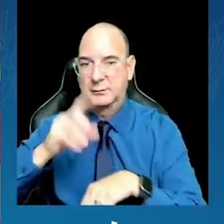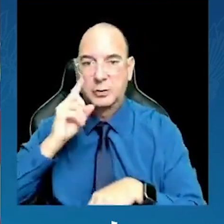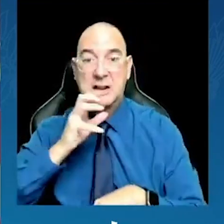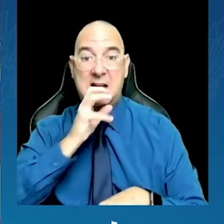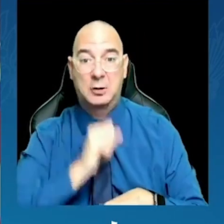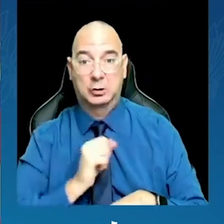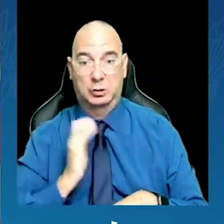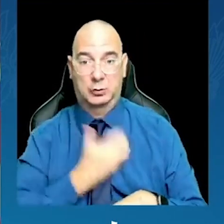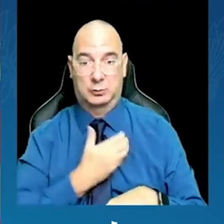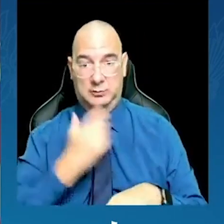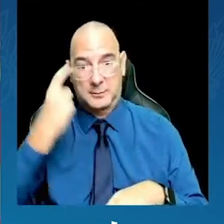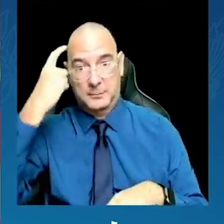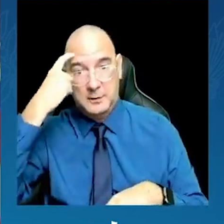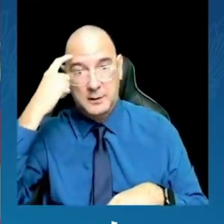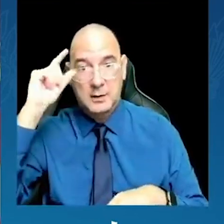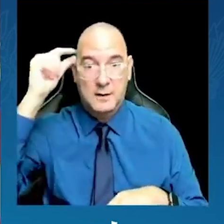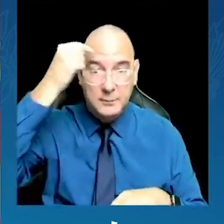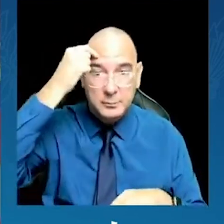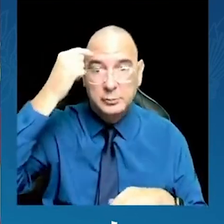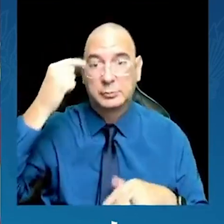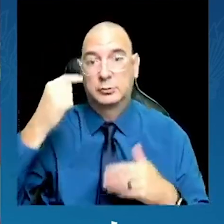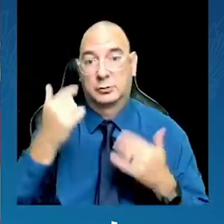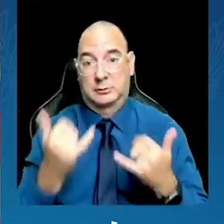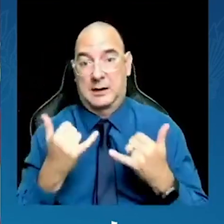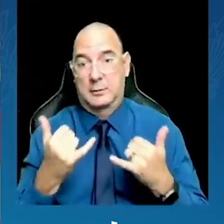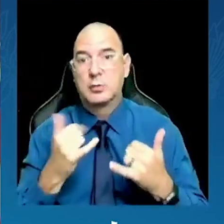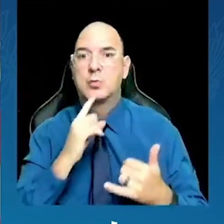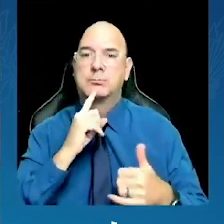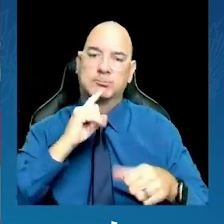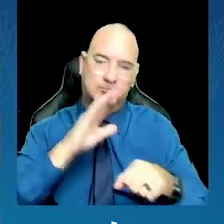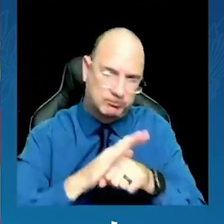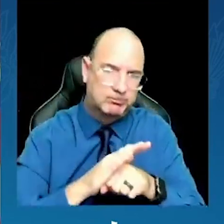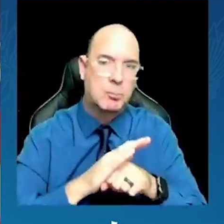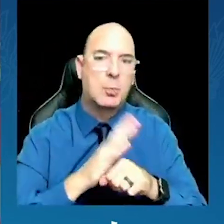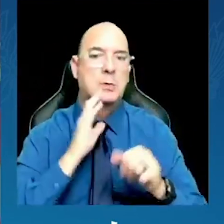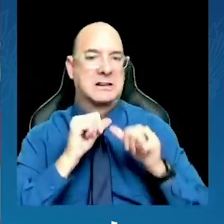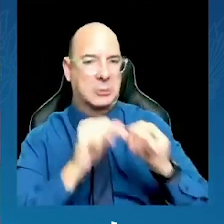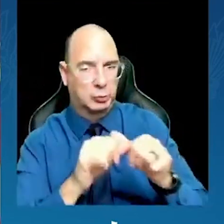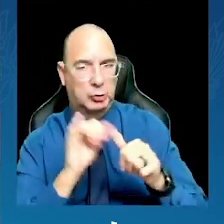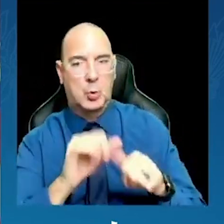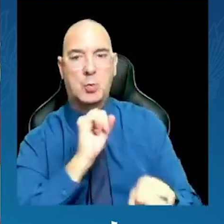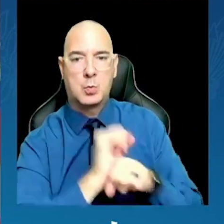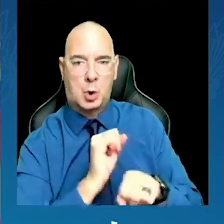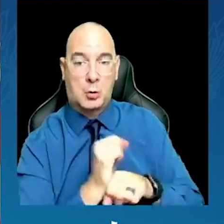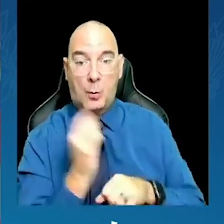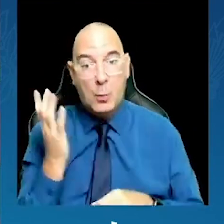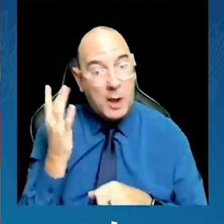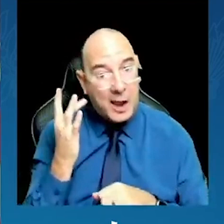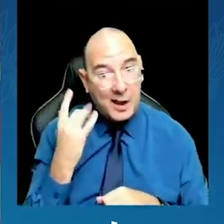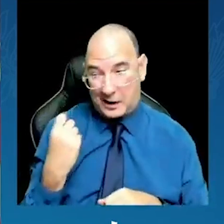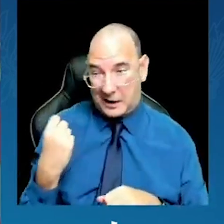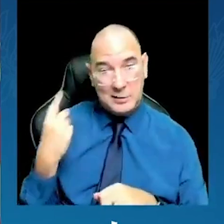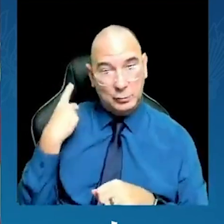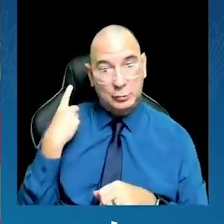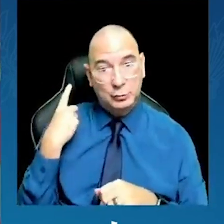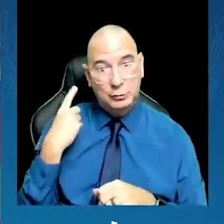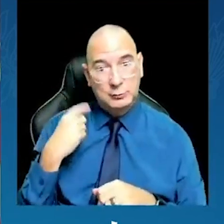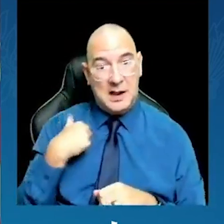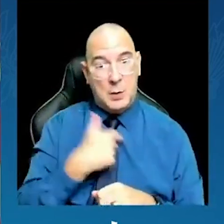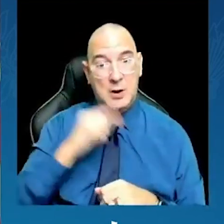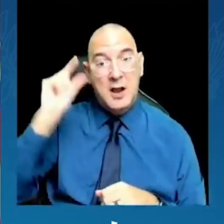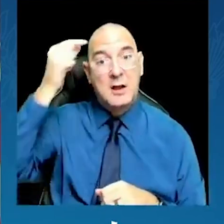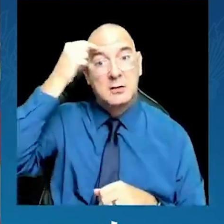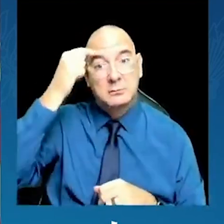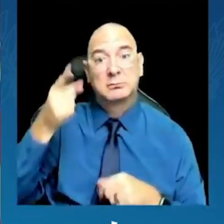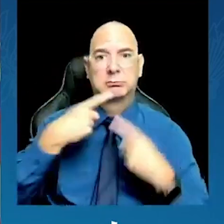today are committed to continuing that work, which is why last year our administration announced that we would extend our